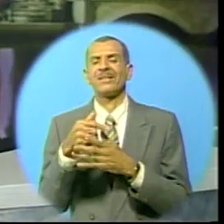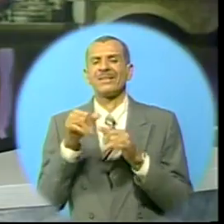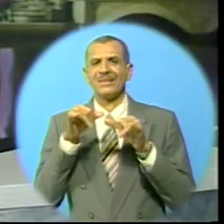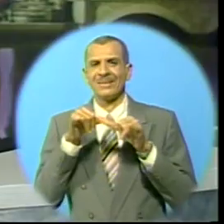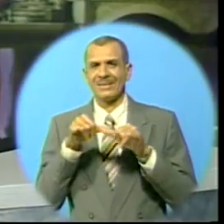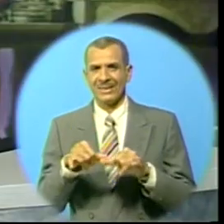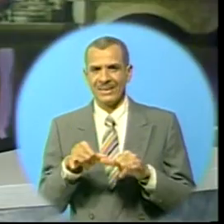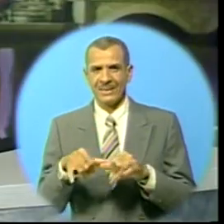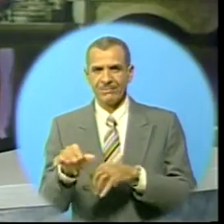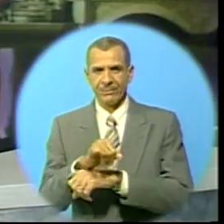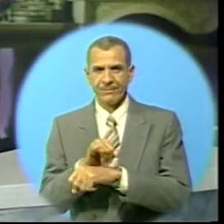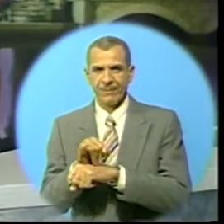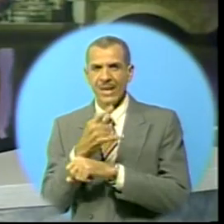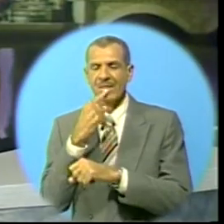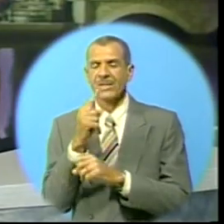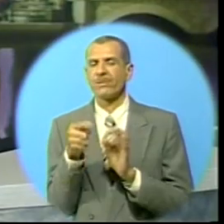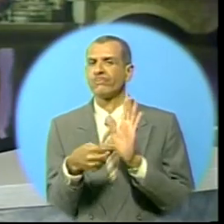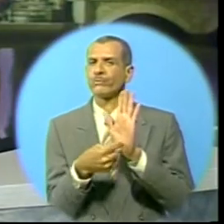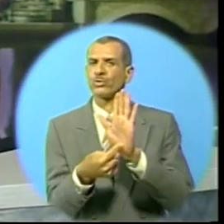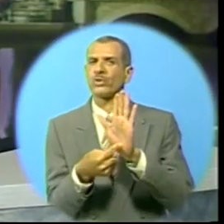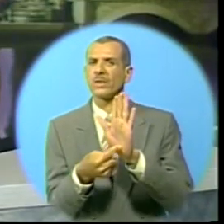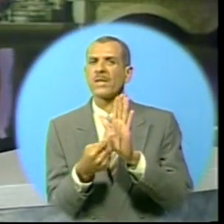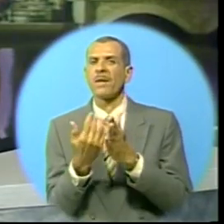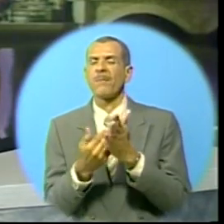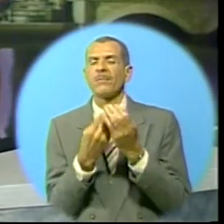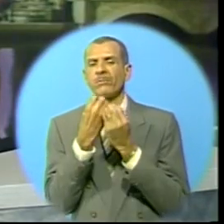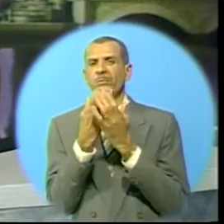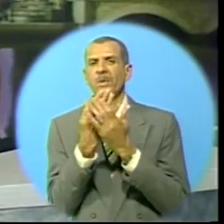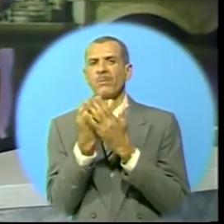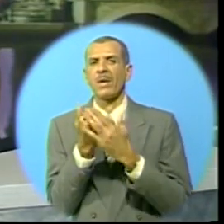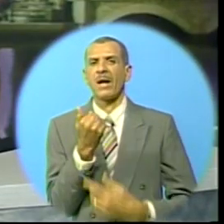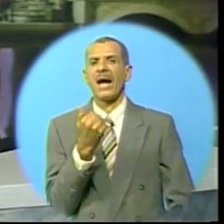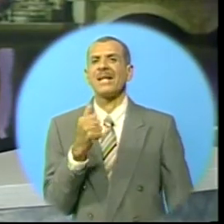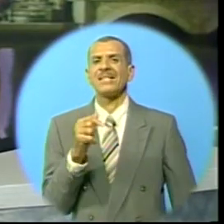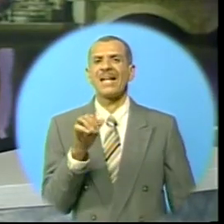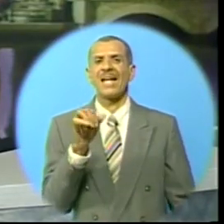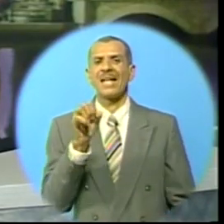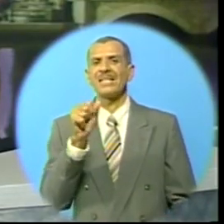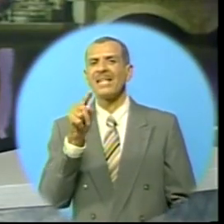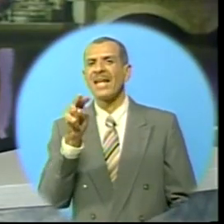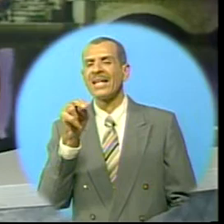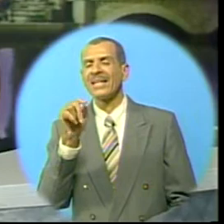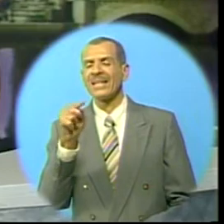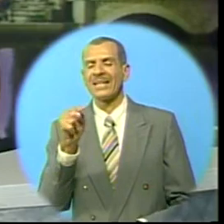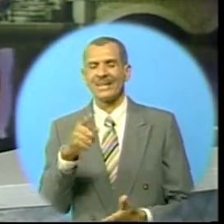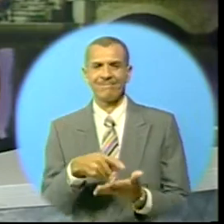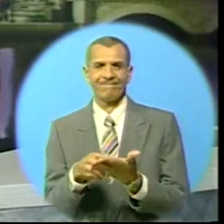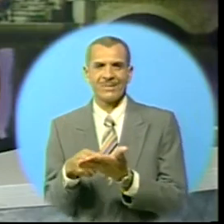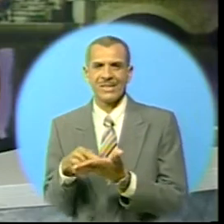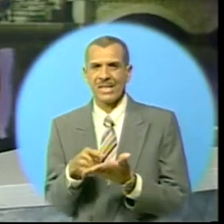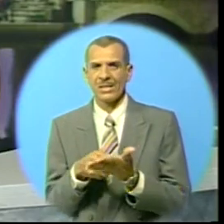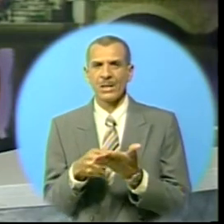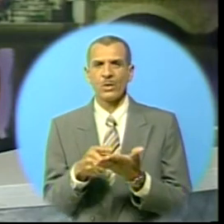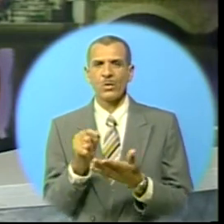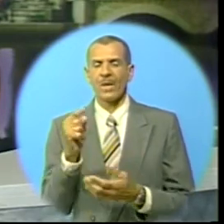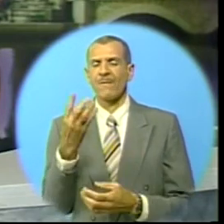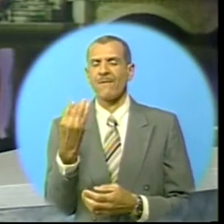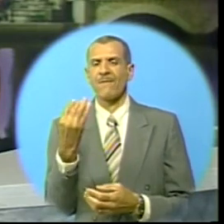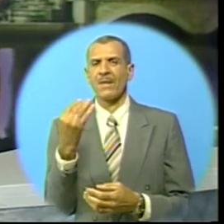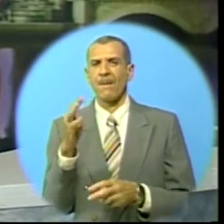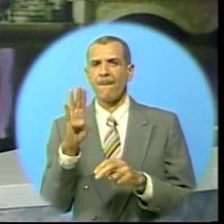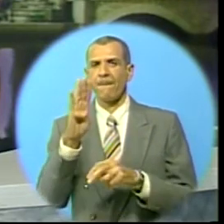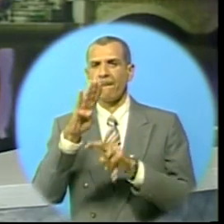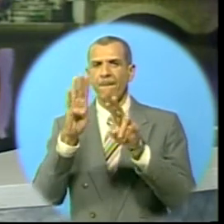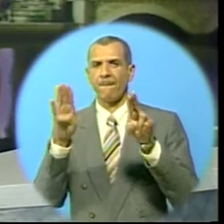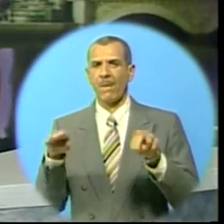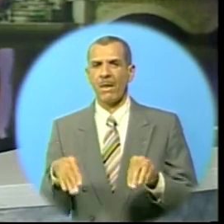status. She said shed some light on the matter as the Senate debated the Immigration Amendment Bill 2015. She revealed